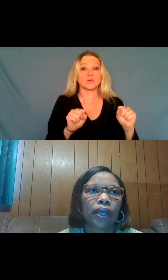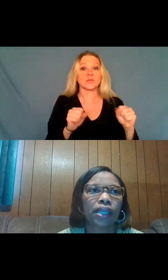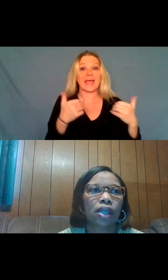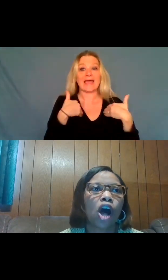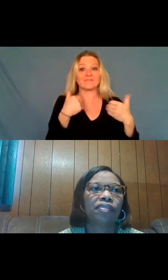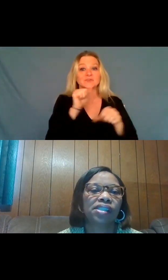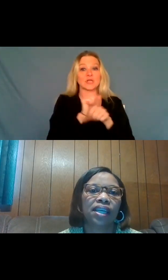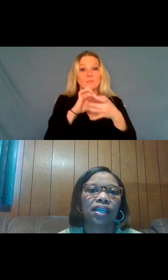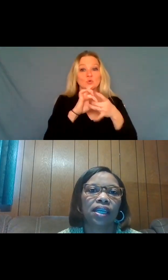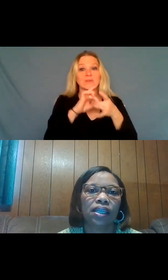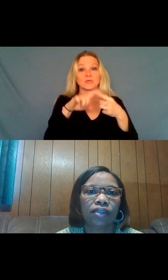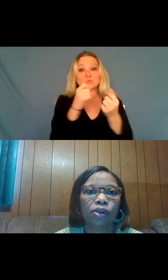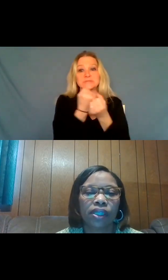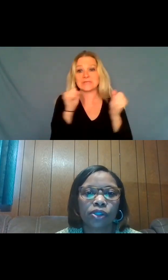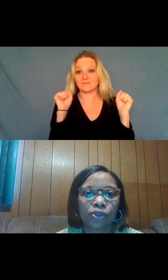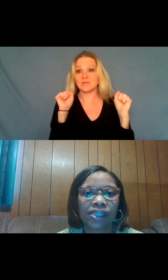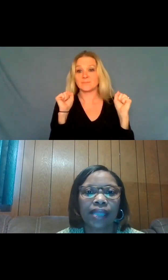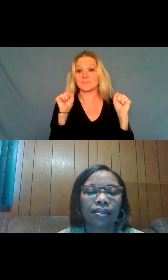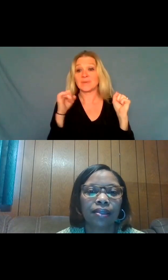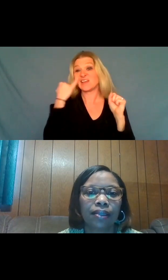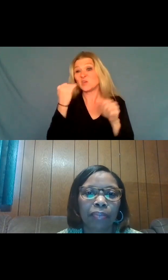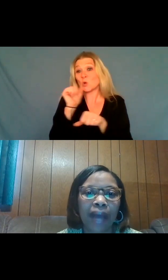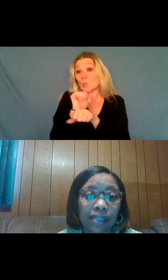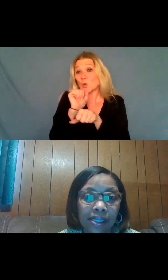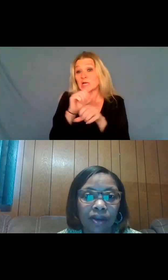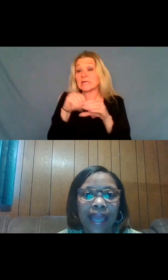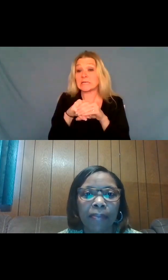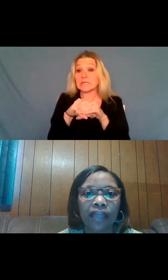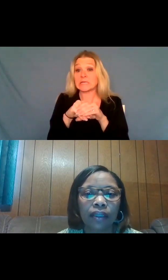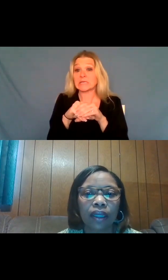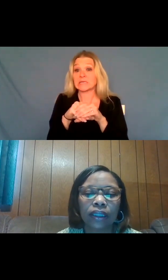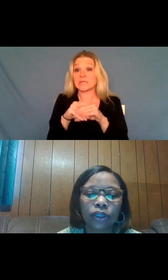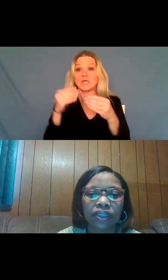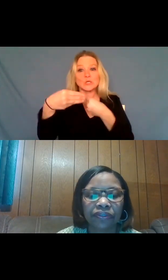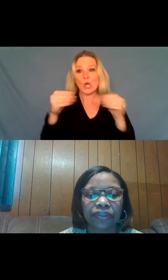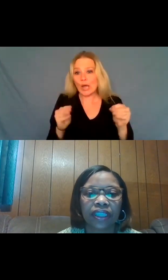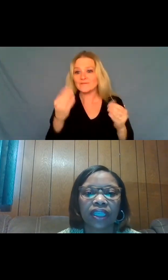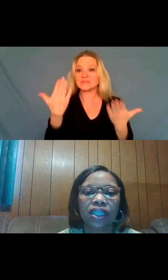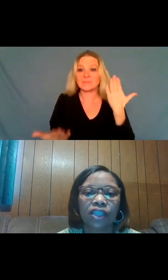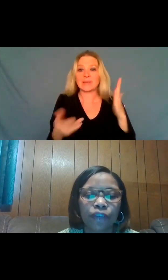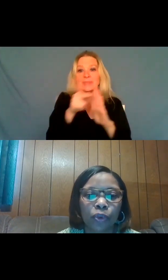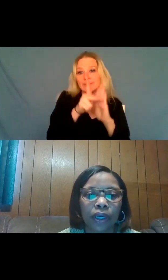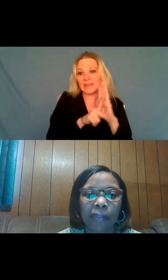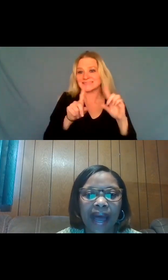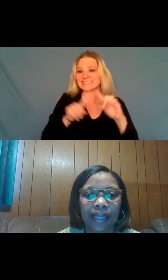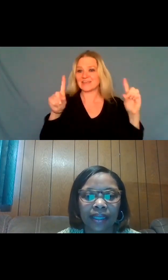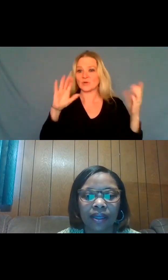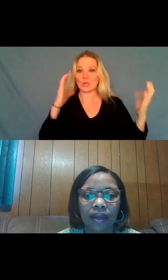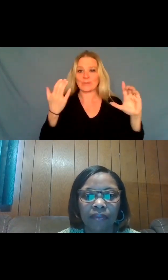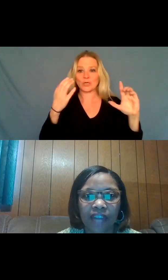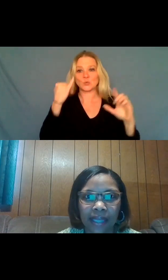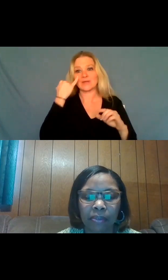were working in an office setting in any of those industries, the policy on that may look a little differently than if you were a